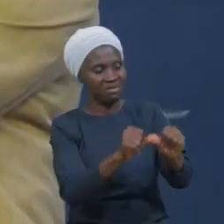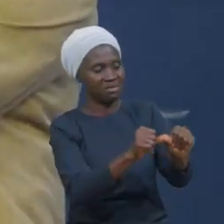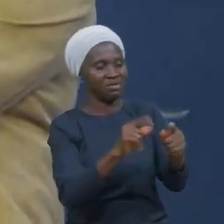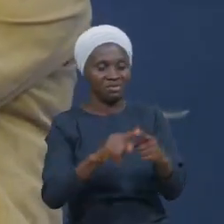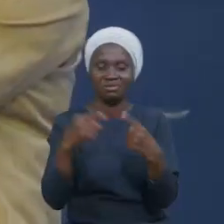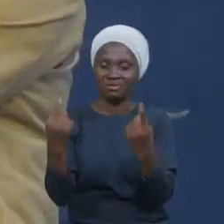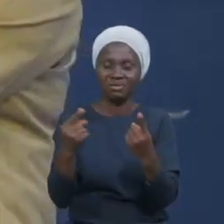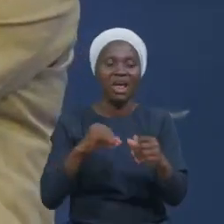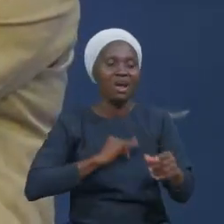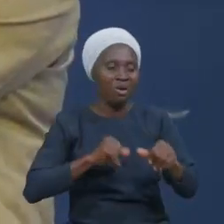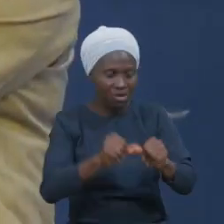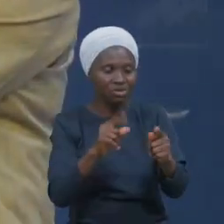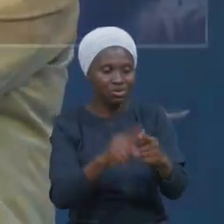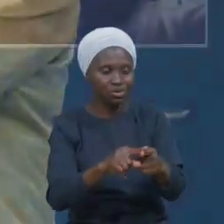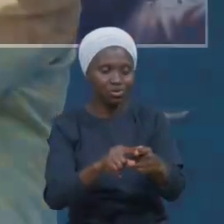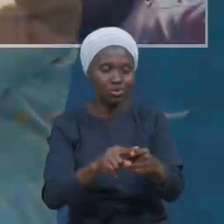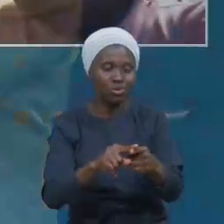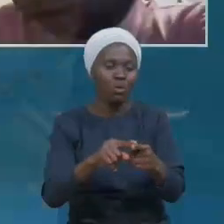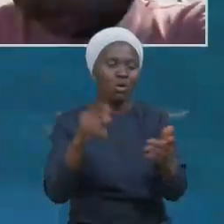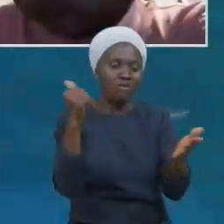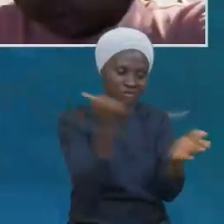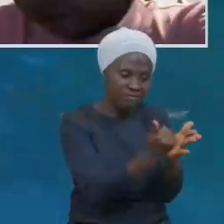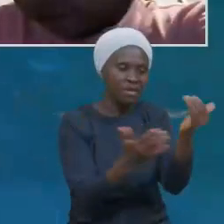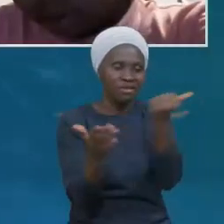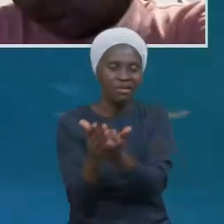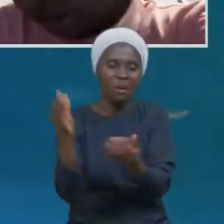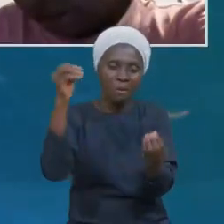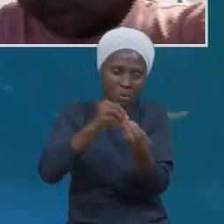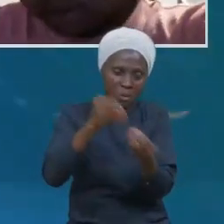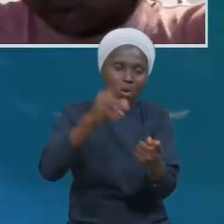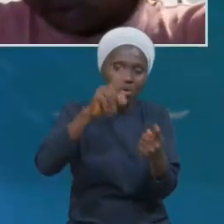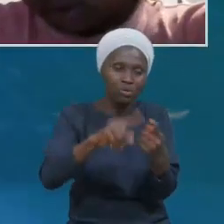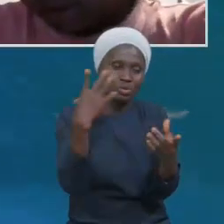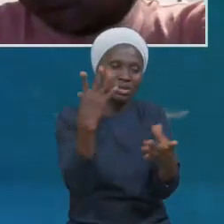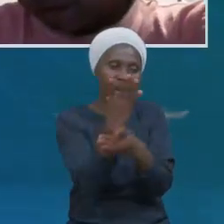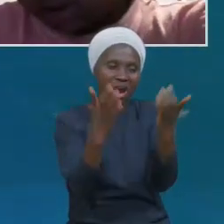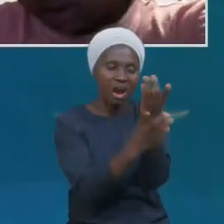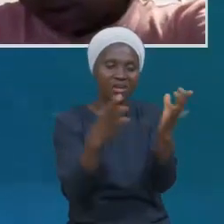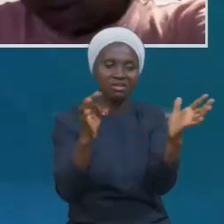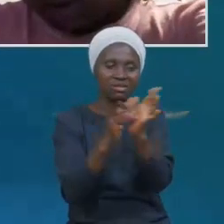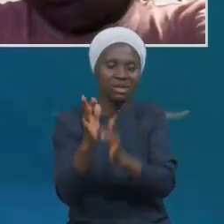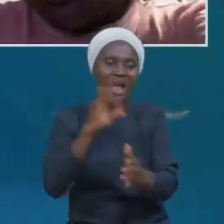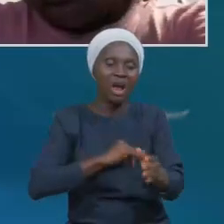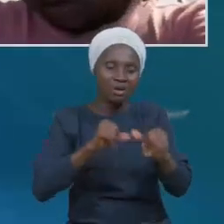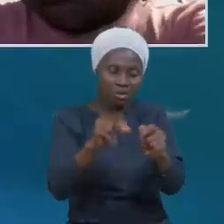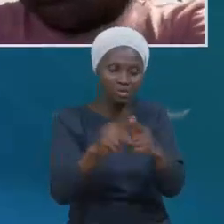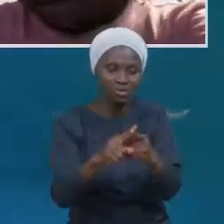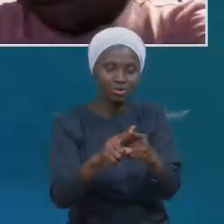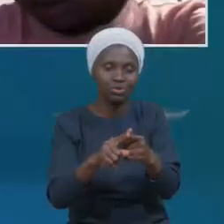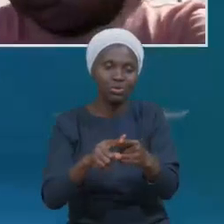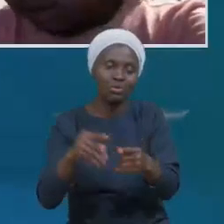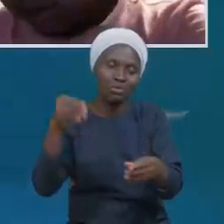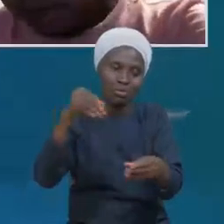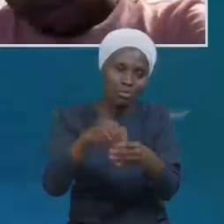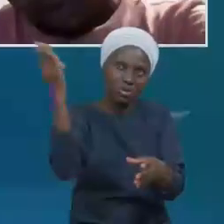nail into the hand and driving the spear into the side of Christ.